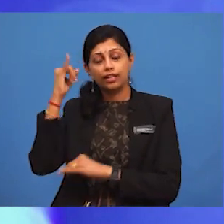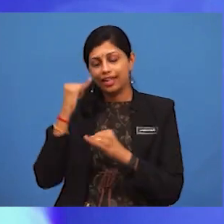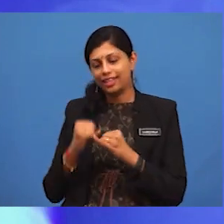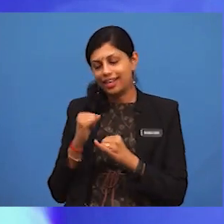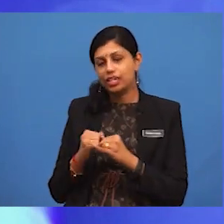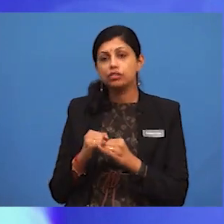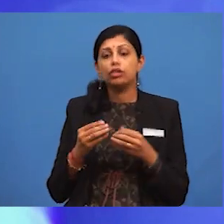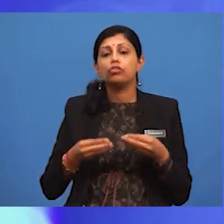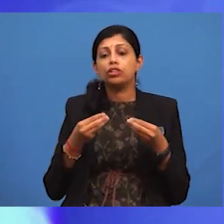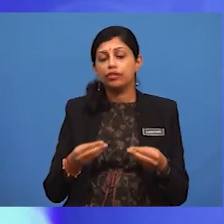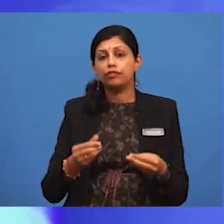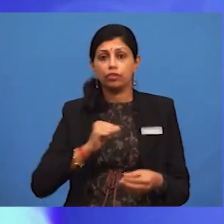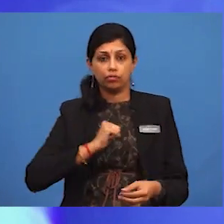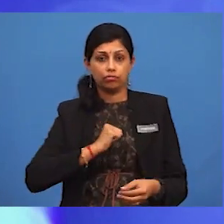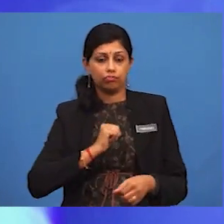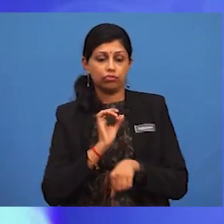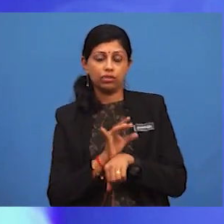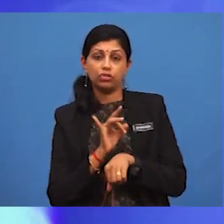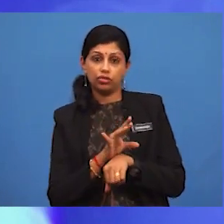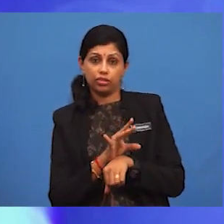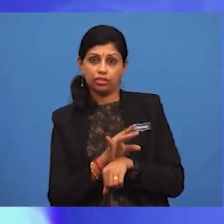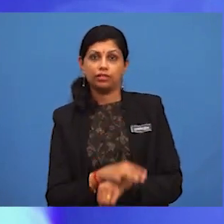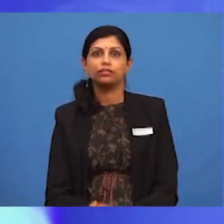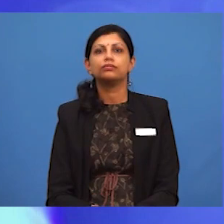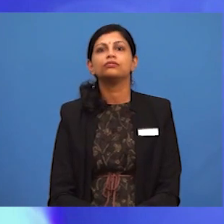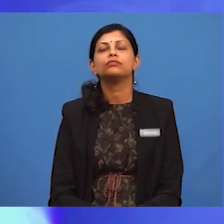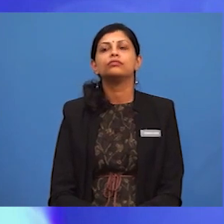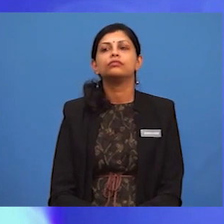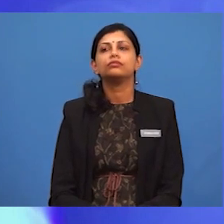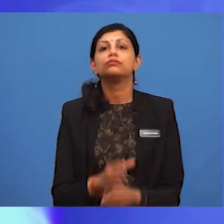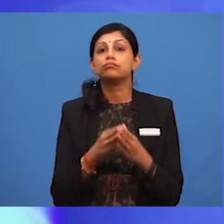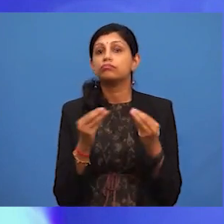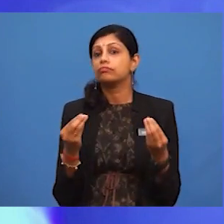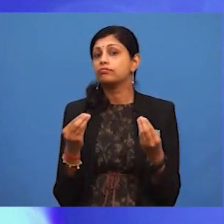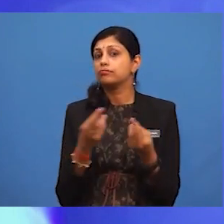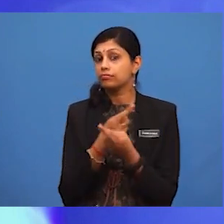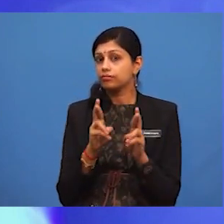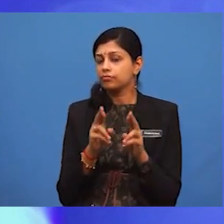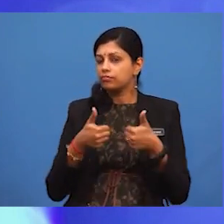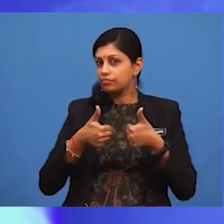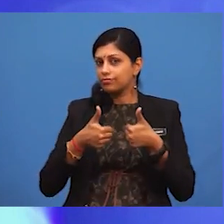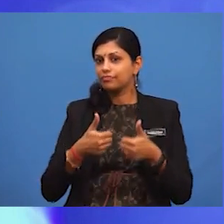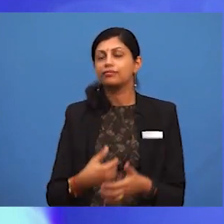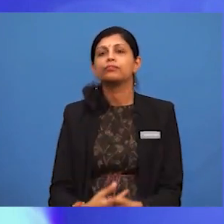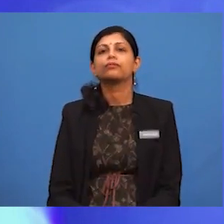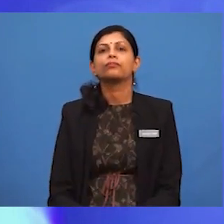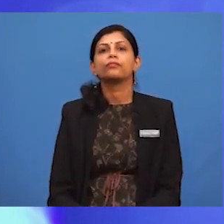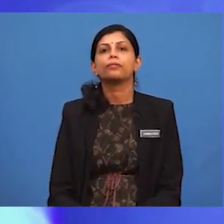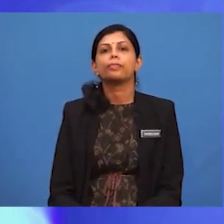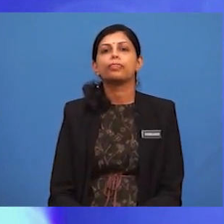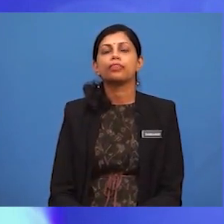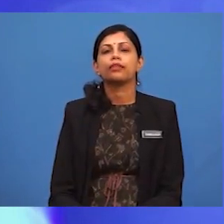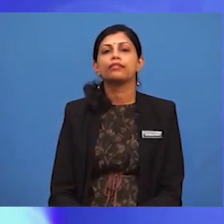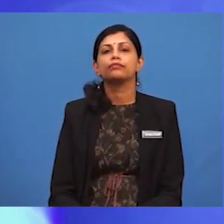Are you all still okay? Right, not much more to go. Finally, we have come